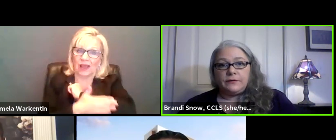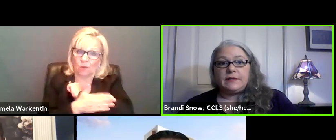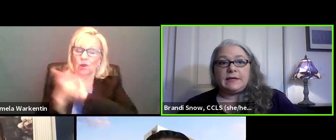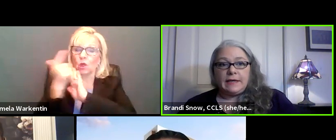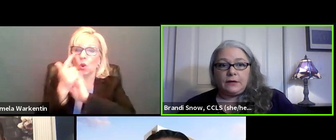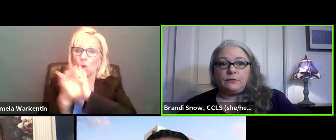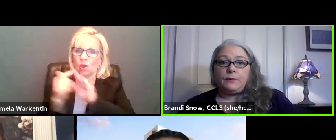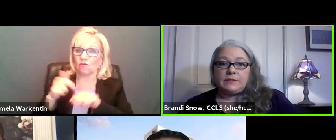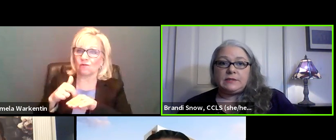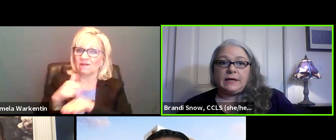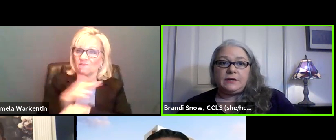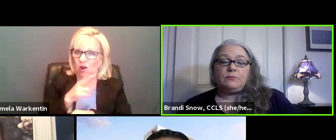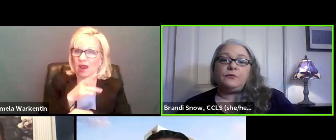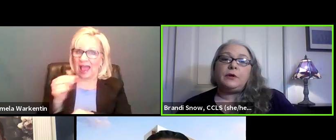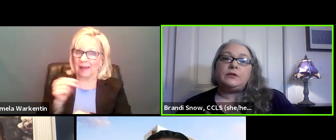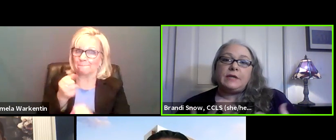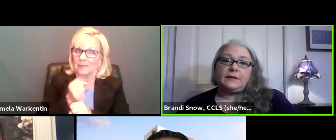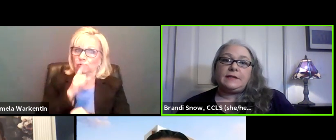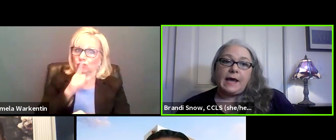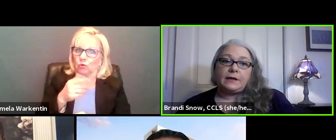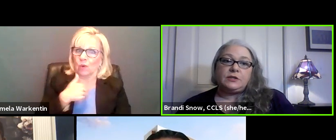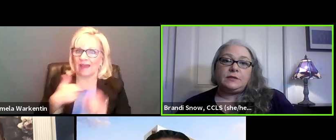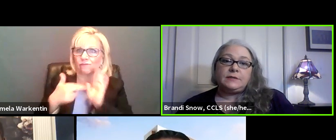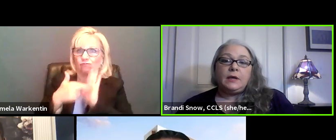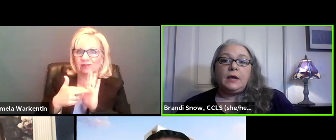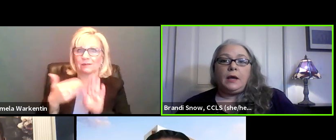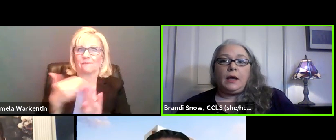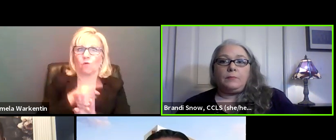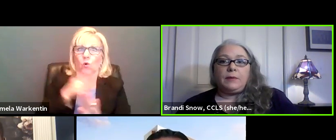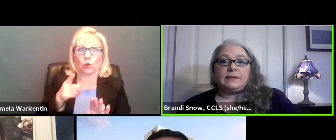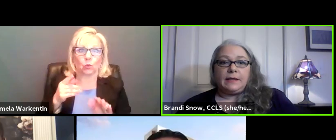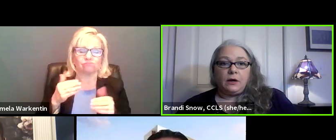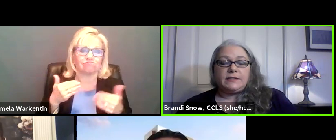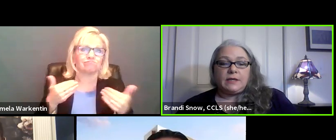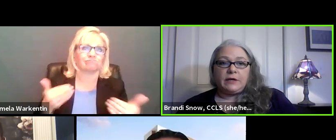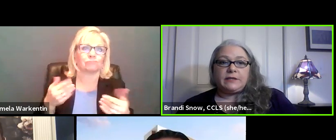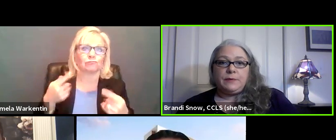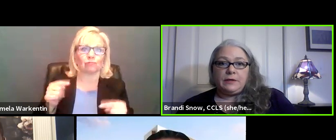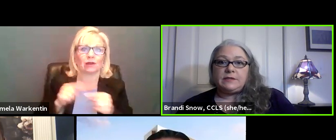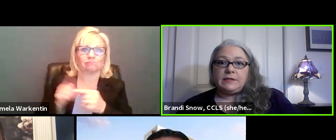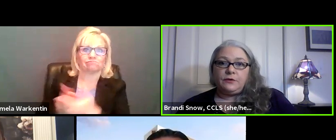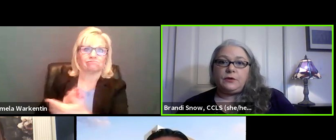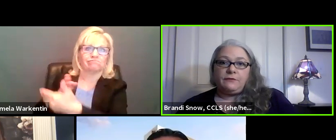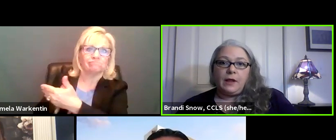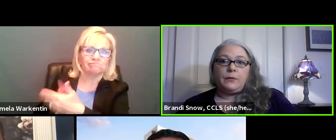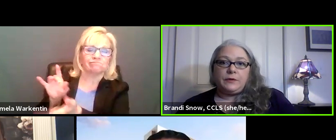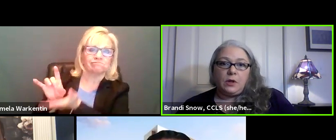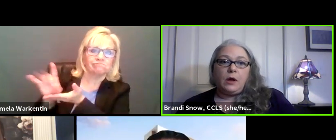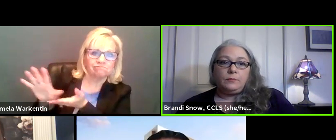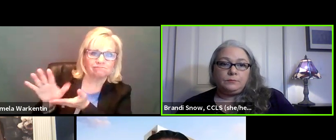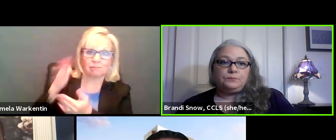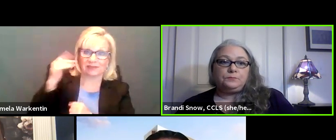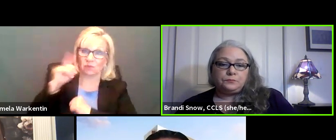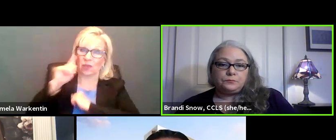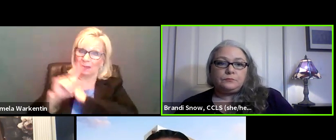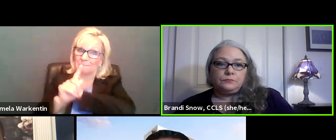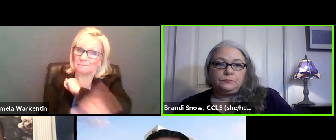Referral Service and getting representation before you take these actions, because they are subject to penalty if you're not following the